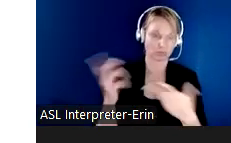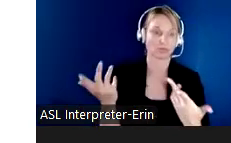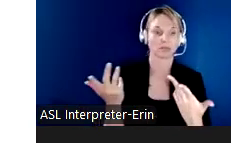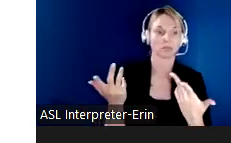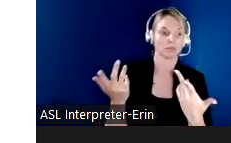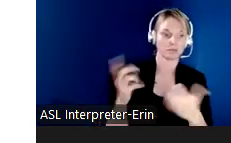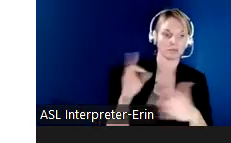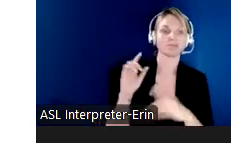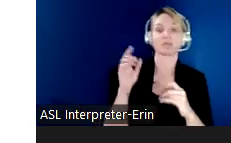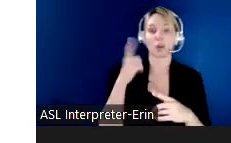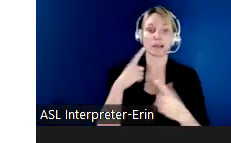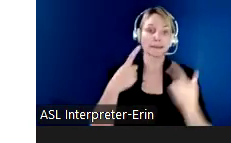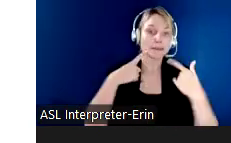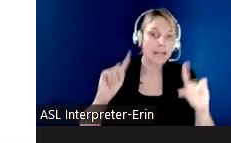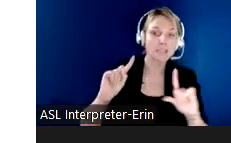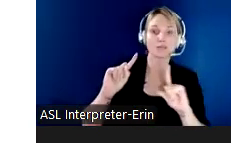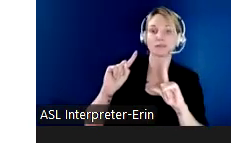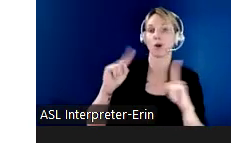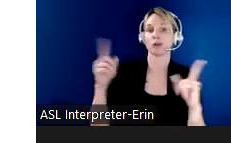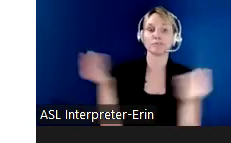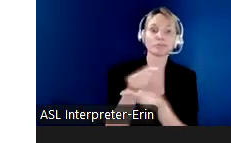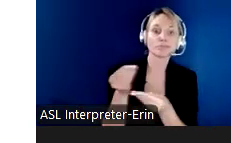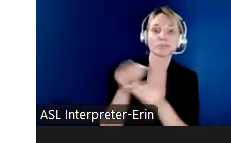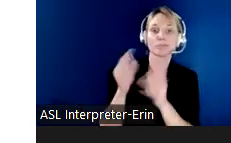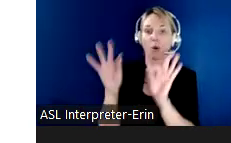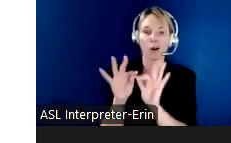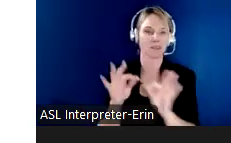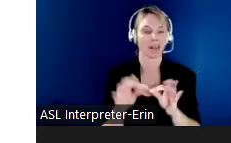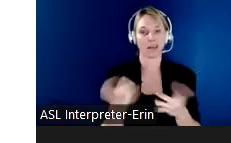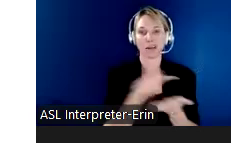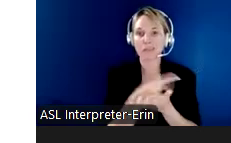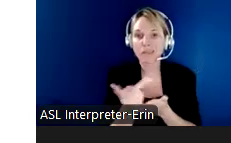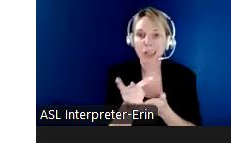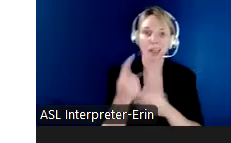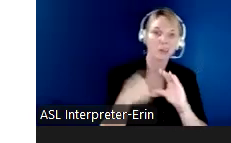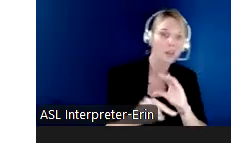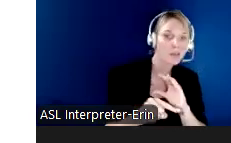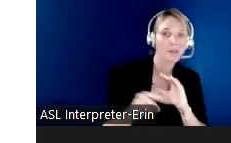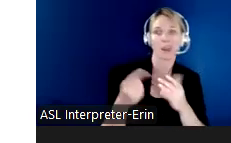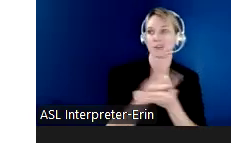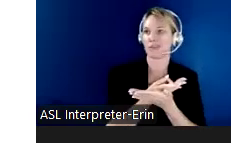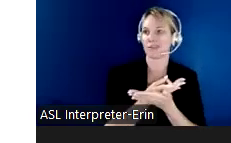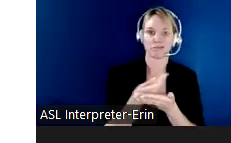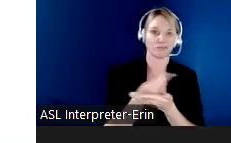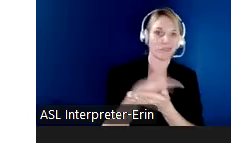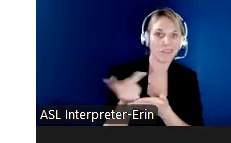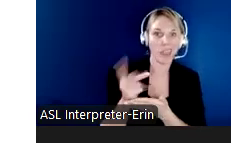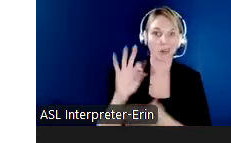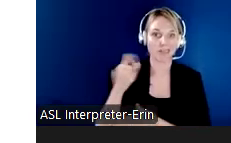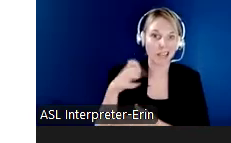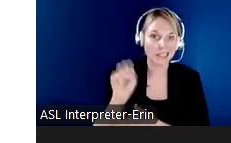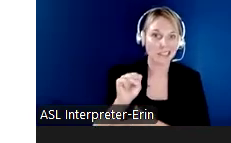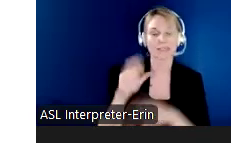of forms. You don't have to worry about, failed faxes or emails not making it through for some reason. It will definitely create a much